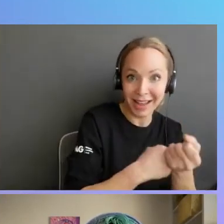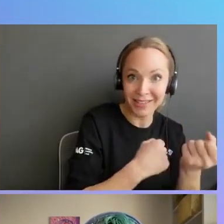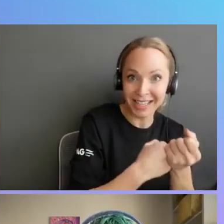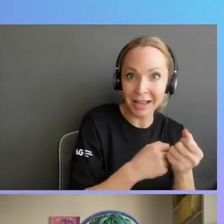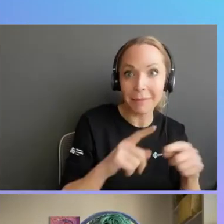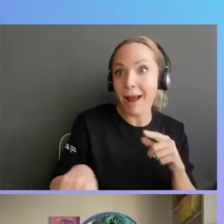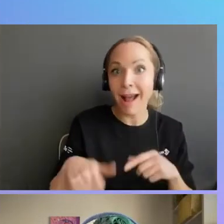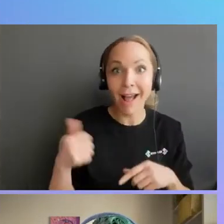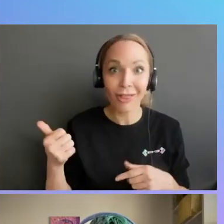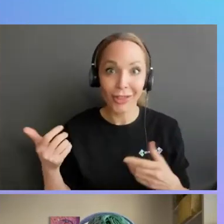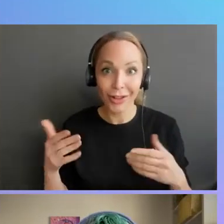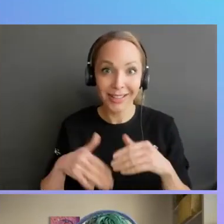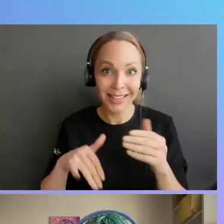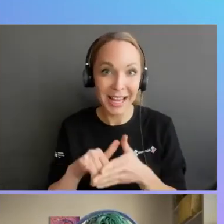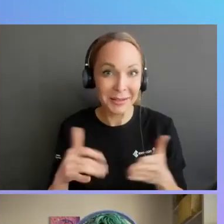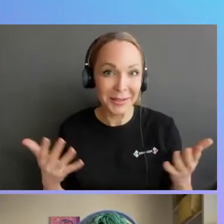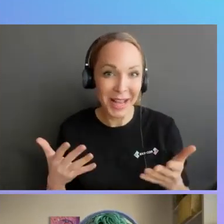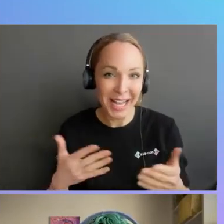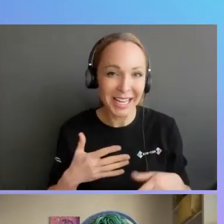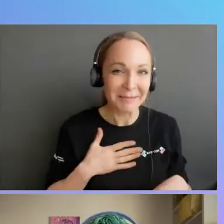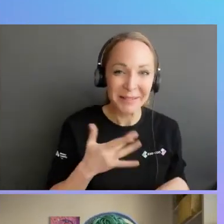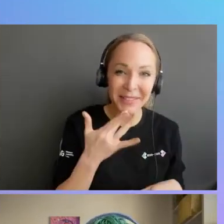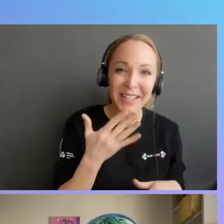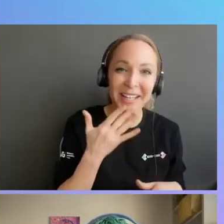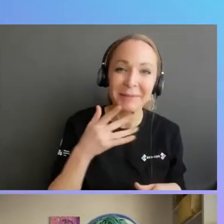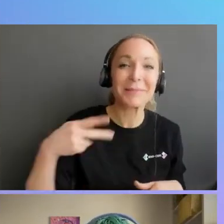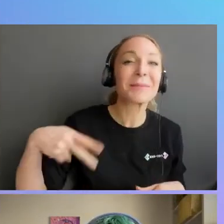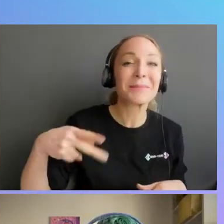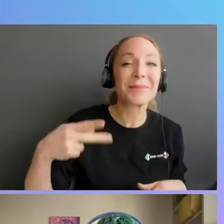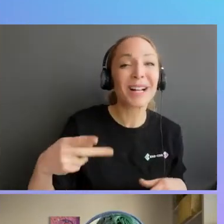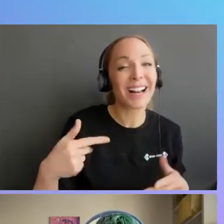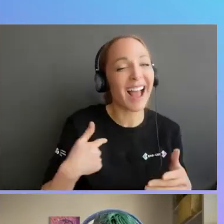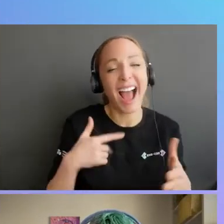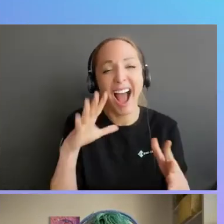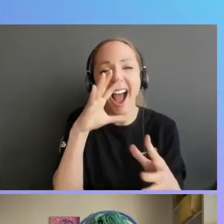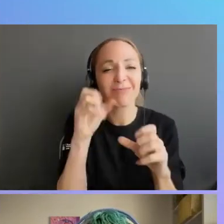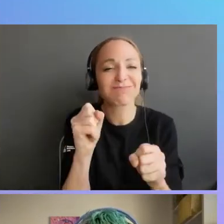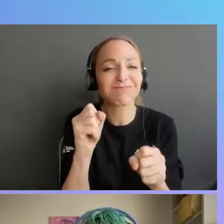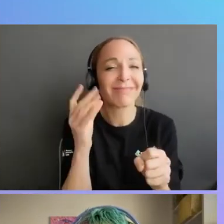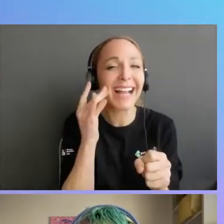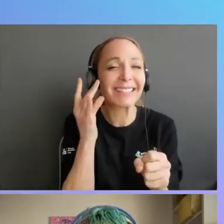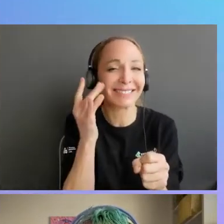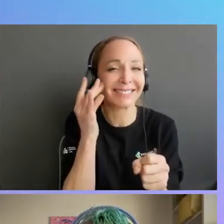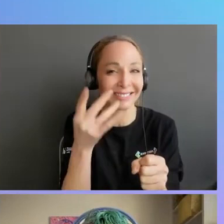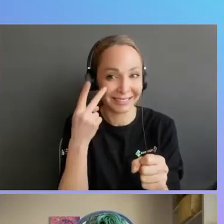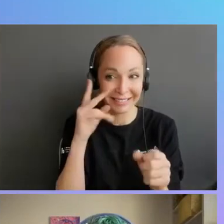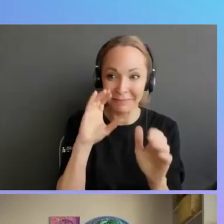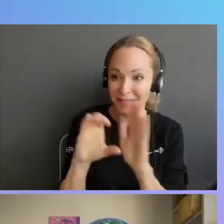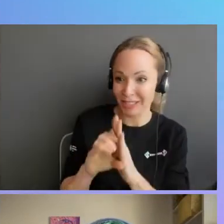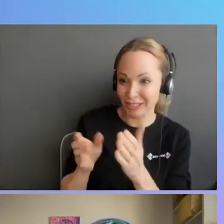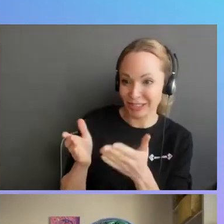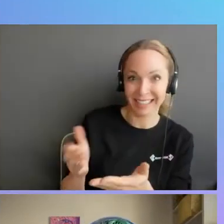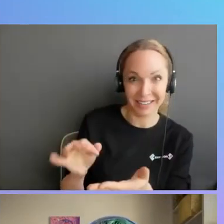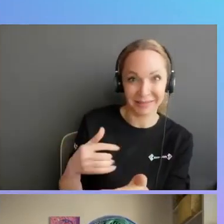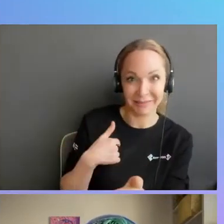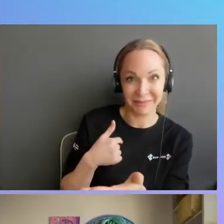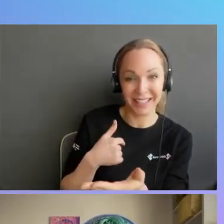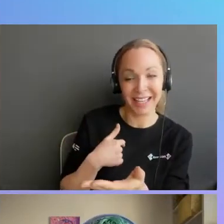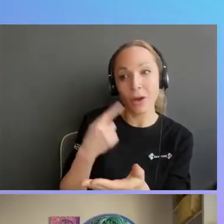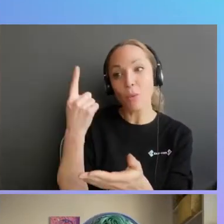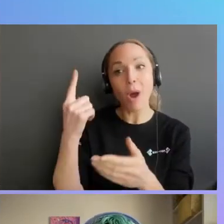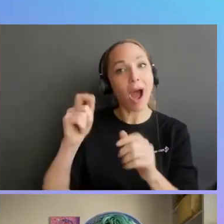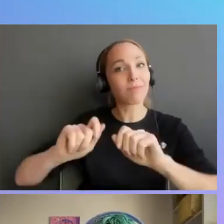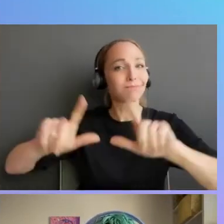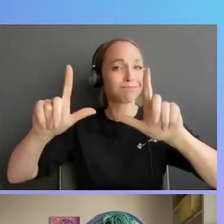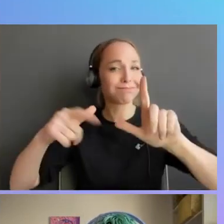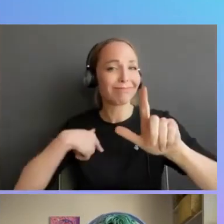favorite color is purple, and I'm a total cat person. So I have a couple images of me on the screen now, one of which is kind of the headshot that I